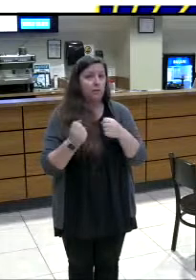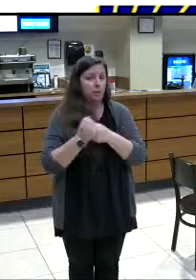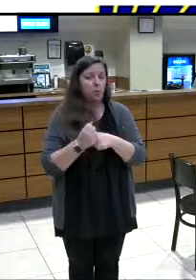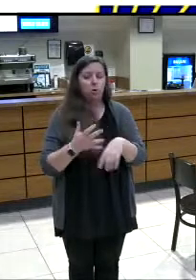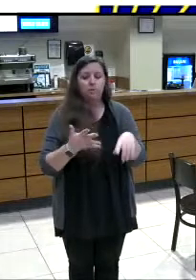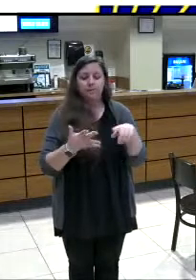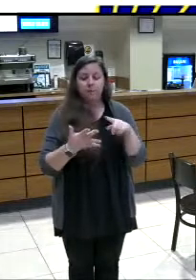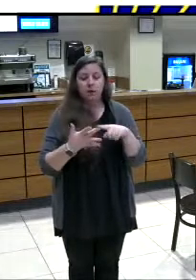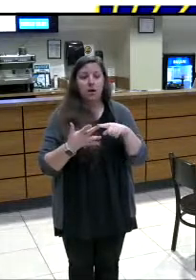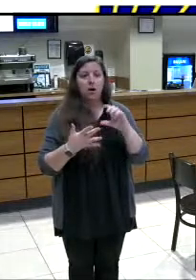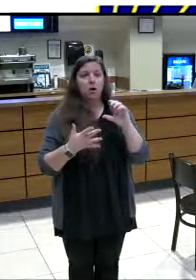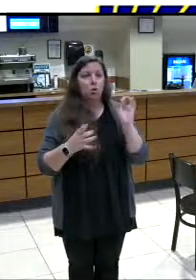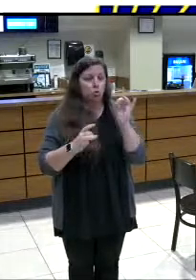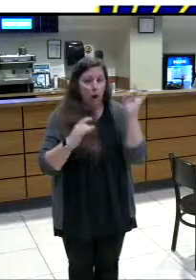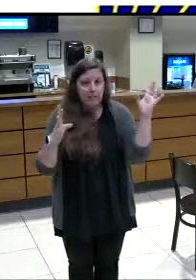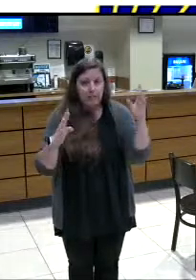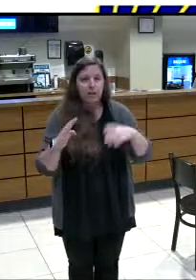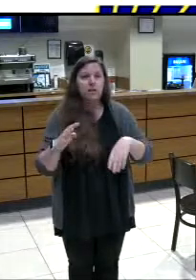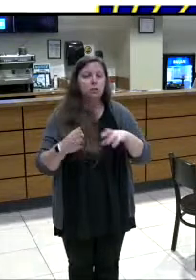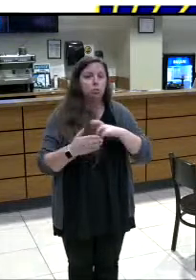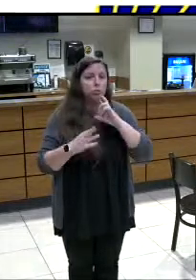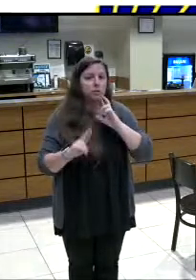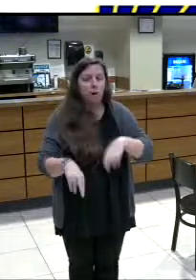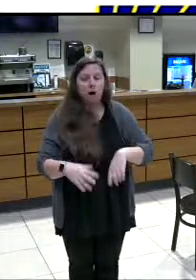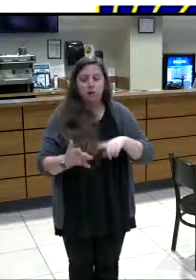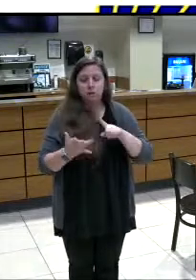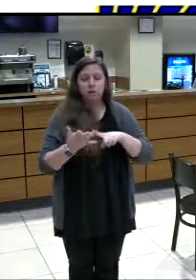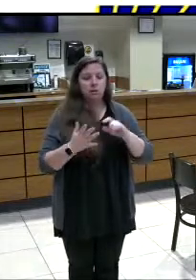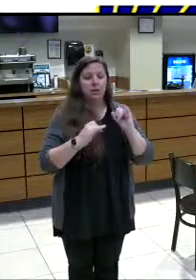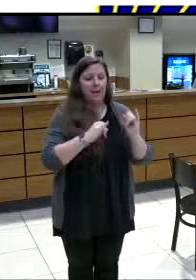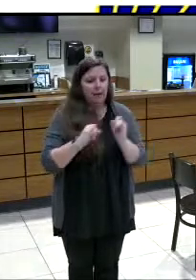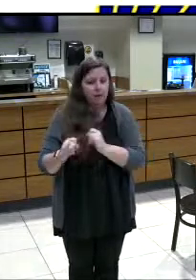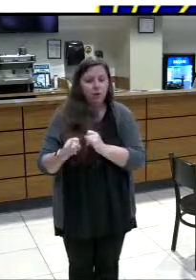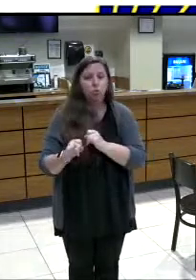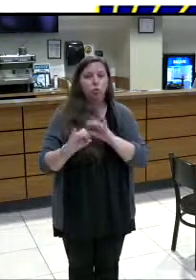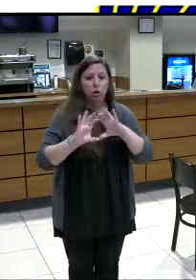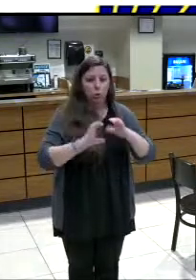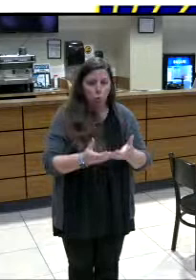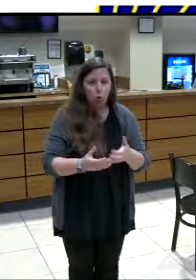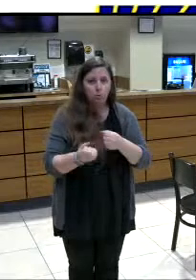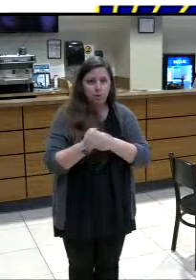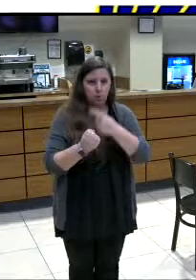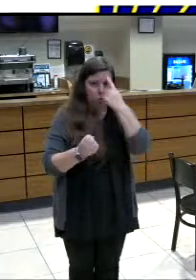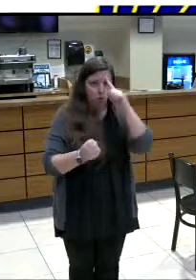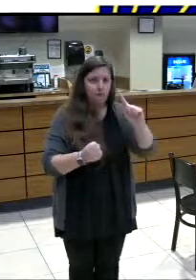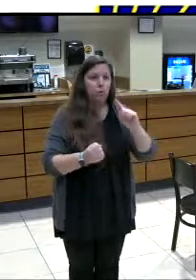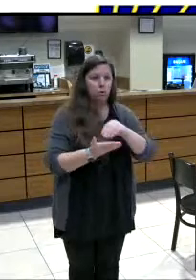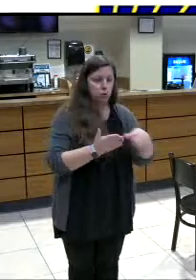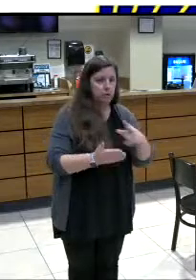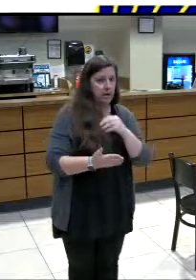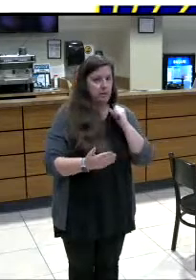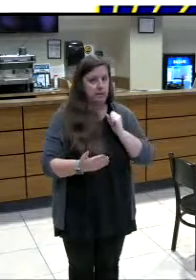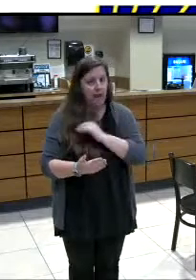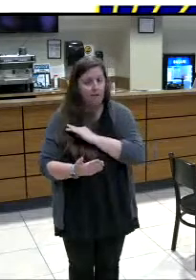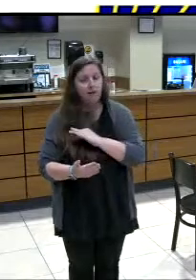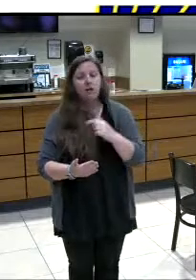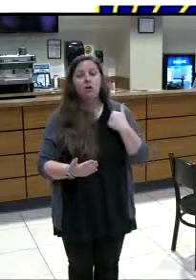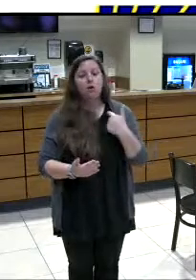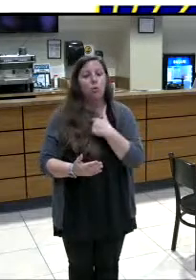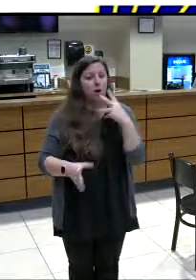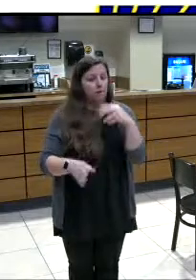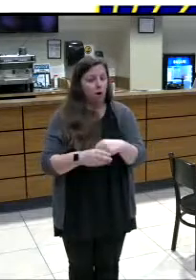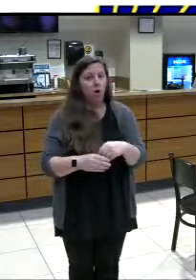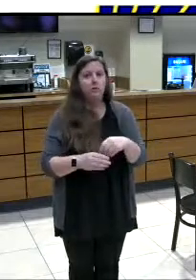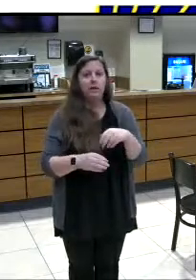and small group support for students and staff. We are very much involved in submitting referrals to some of